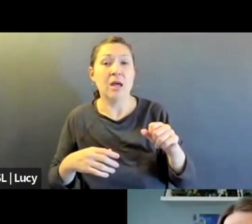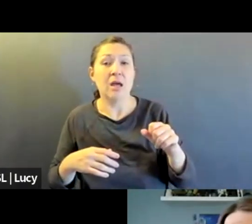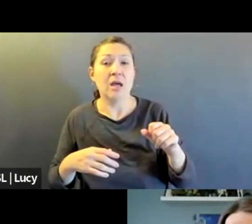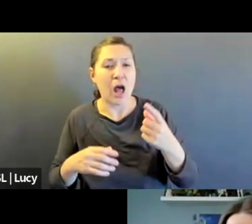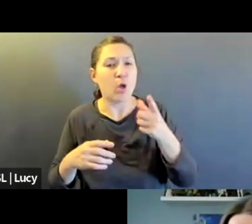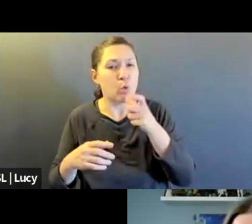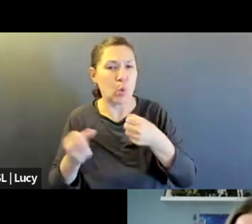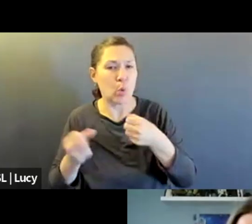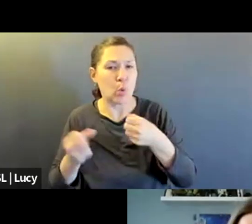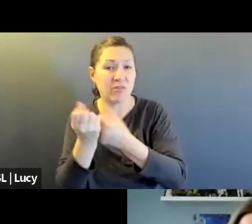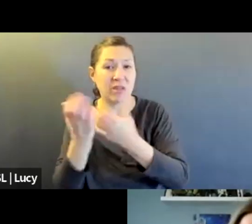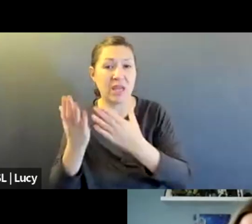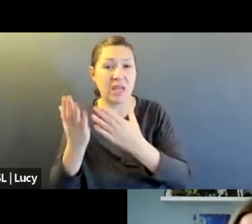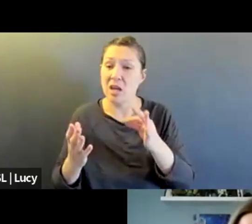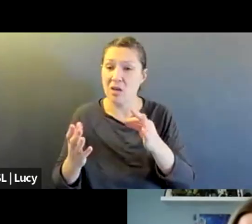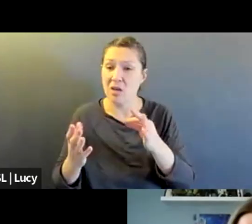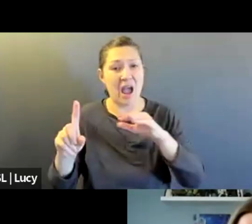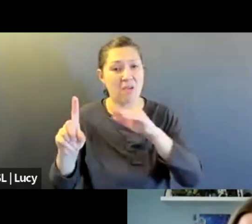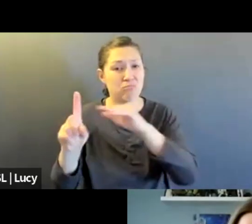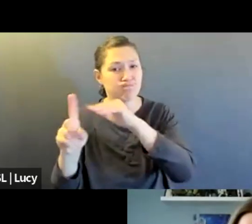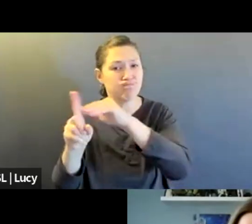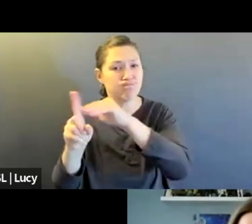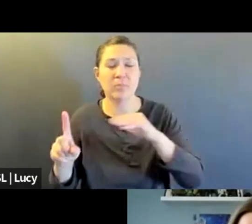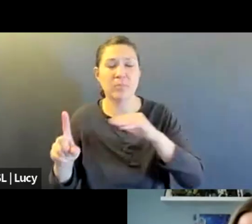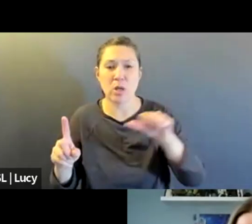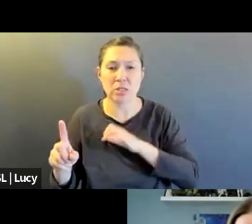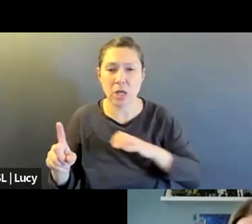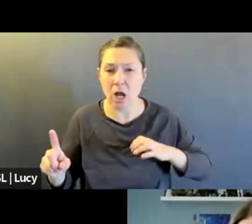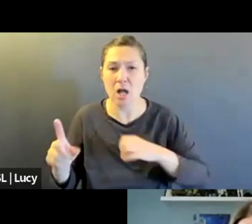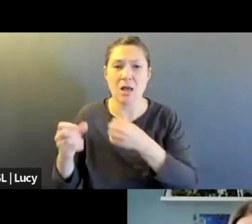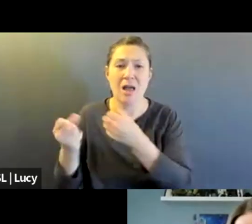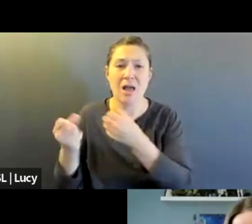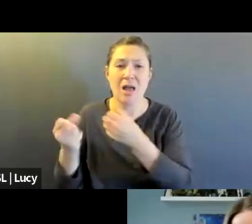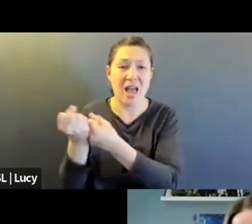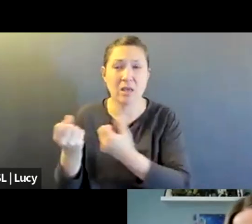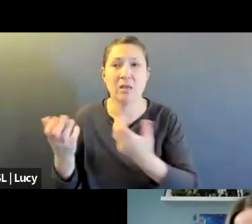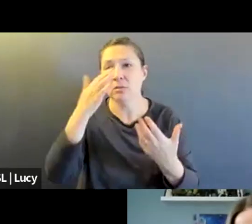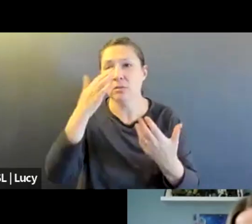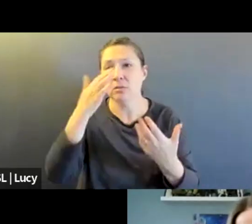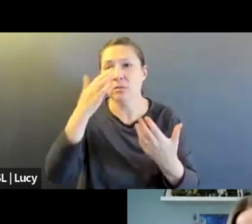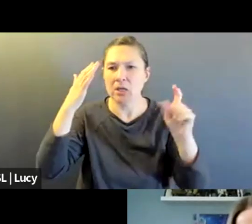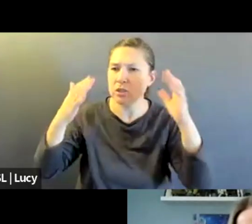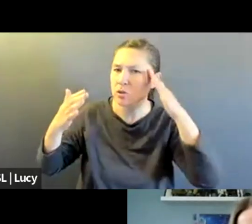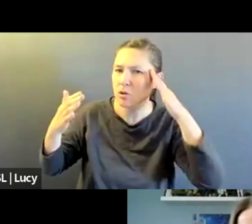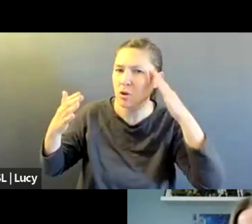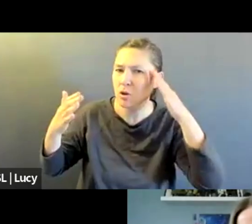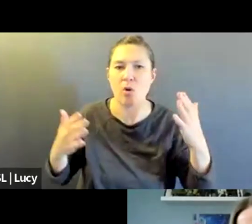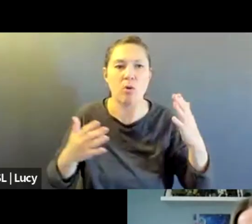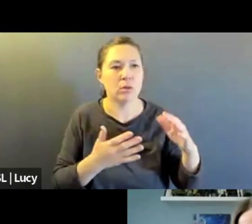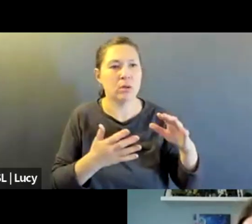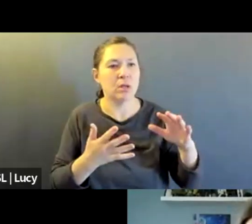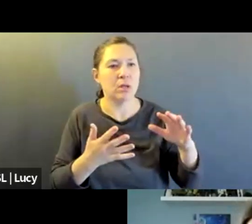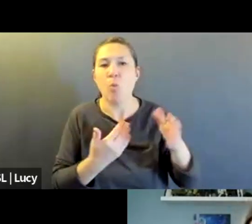for us to advocate to Congress. So just generally for nonprofit arts organizations, just knowing the documentation